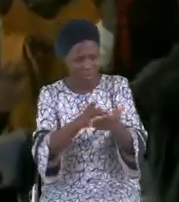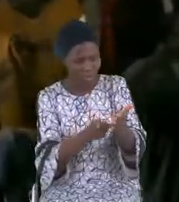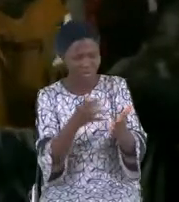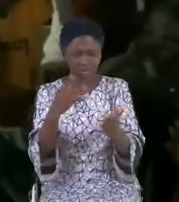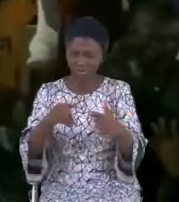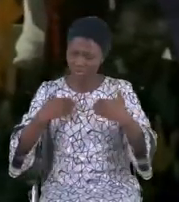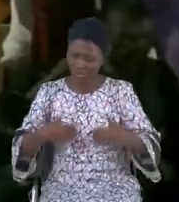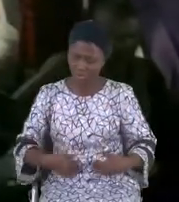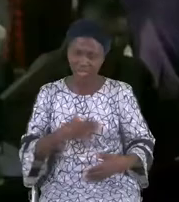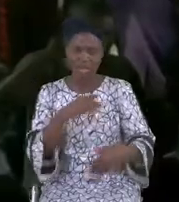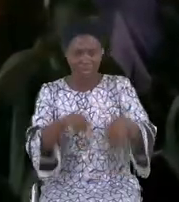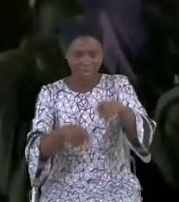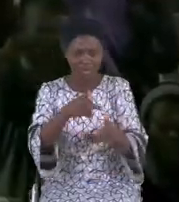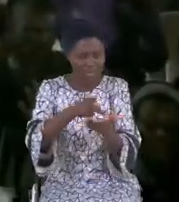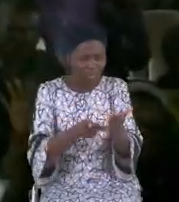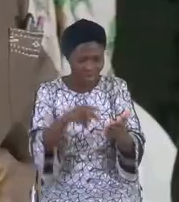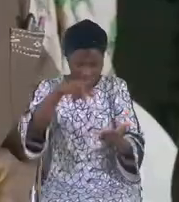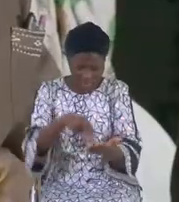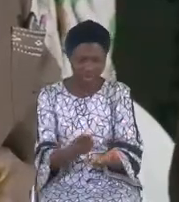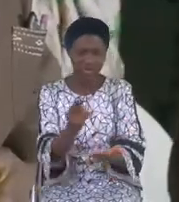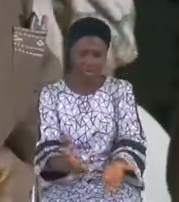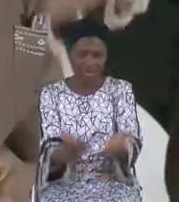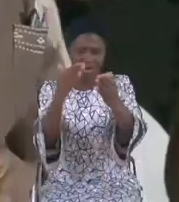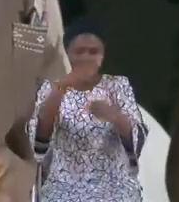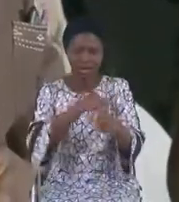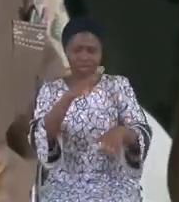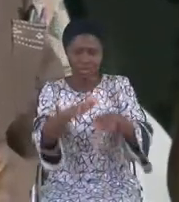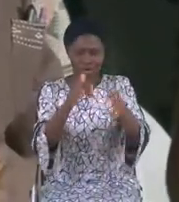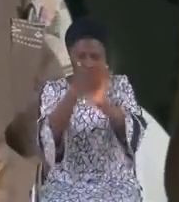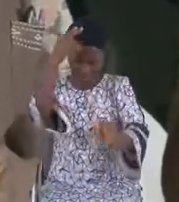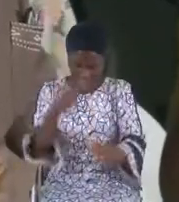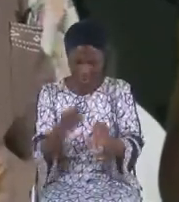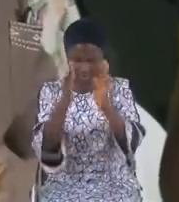paths rise up and walk in jesus name